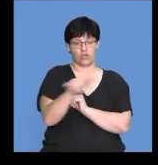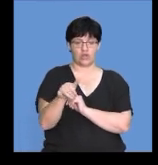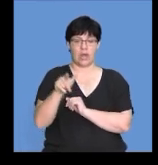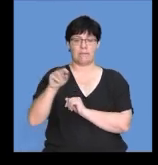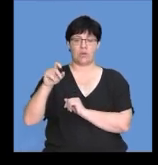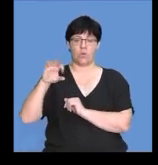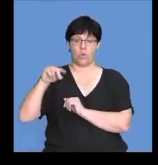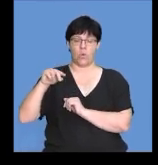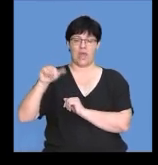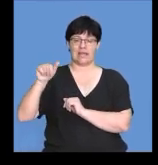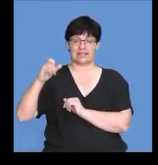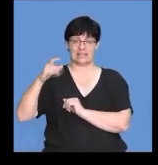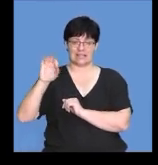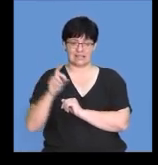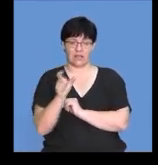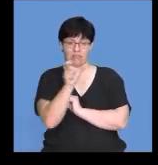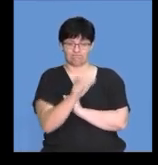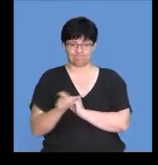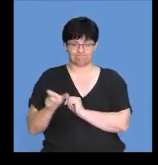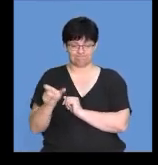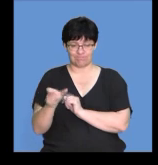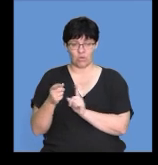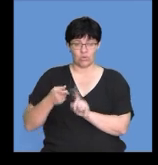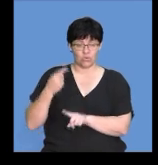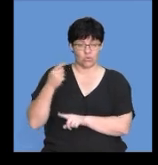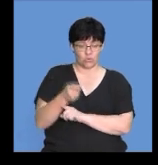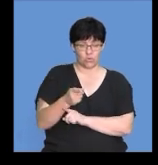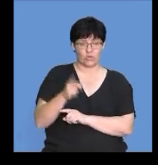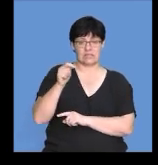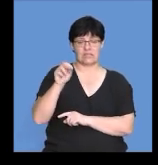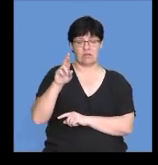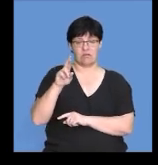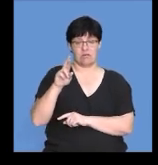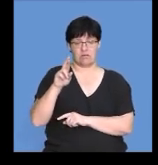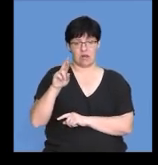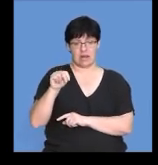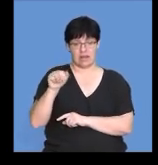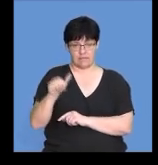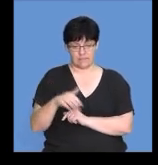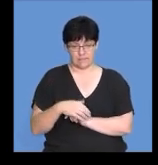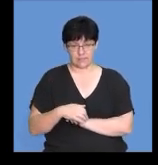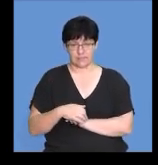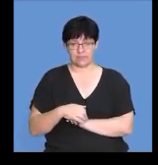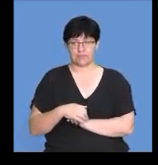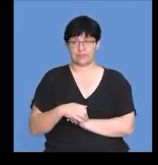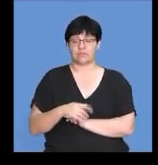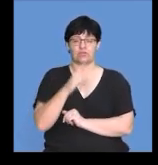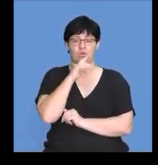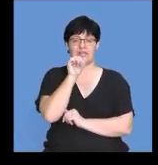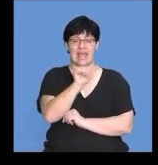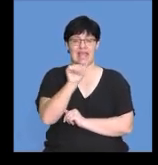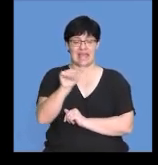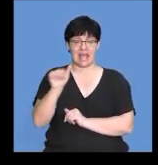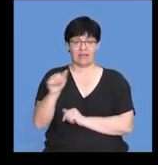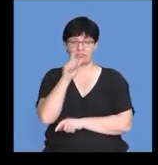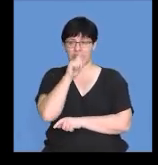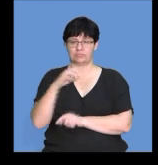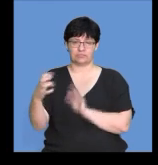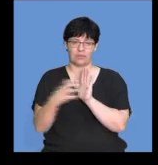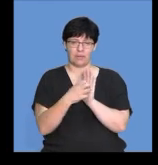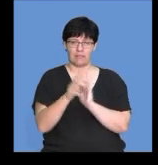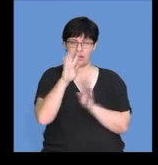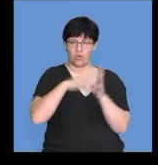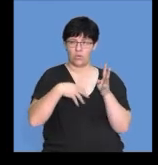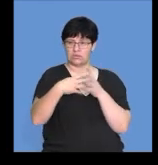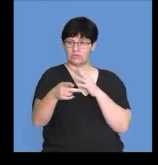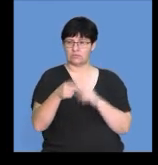amino acid is coded for by that tRNA. So the codon is AAA. Let's move back to